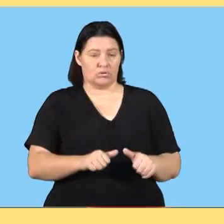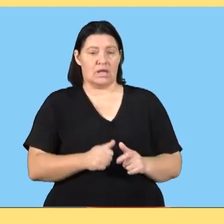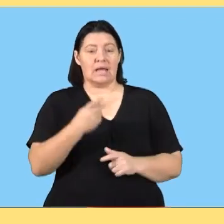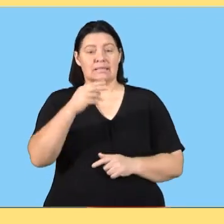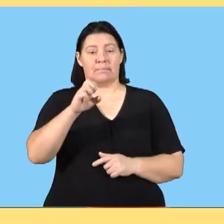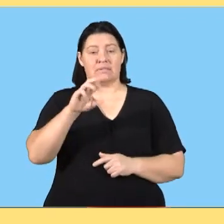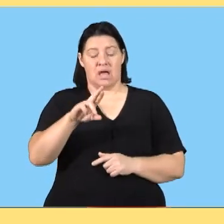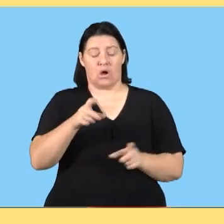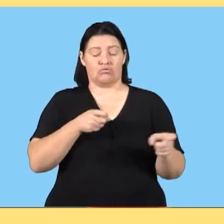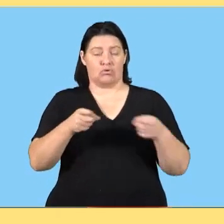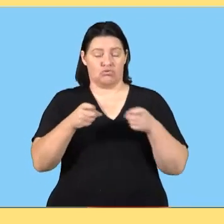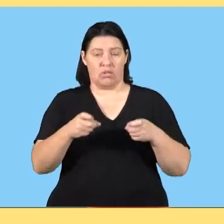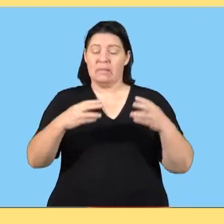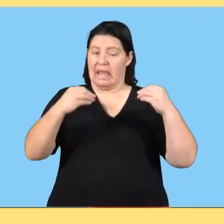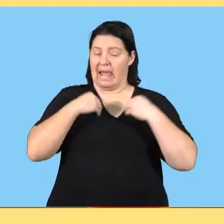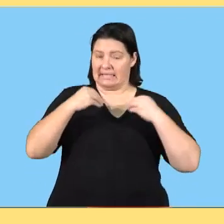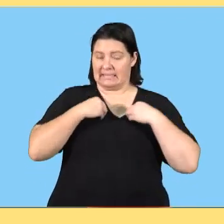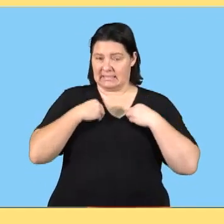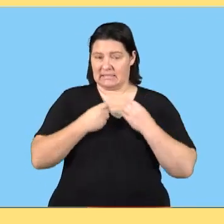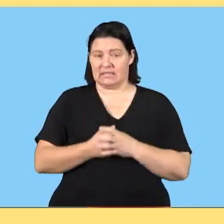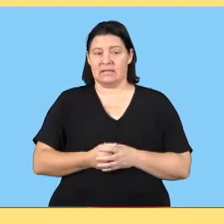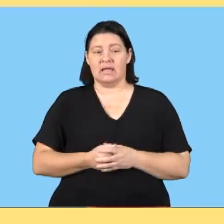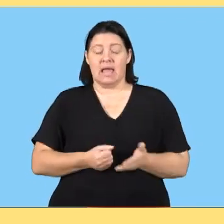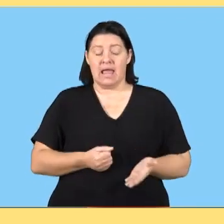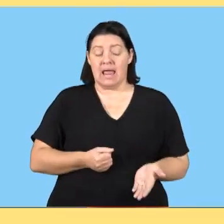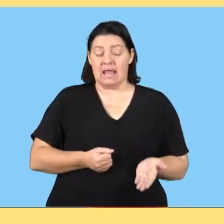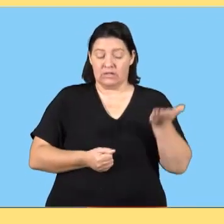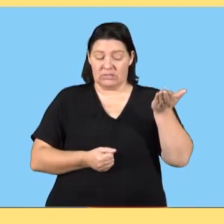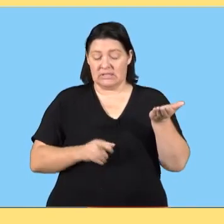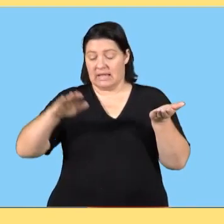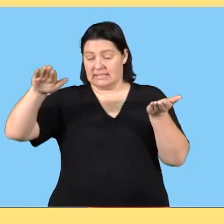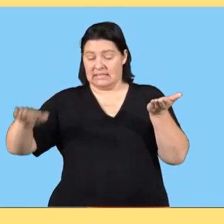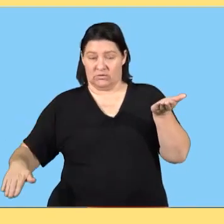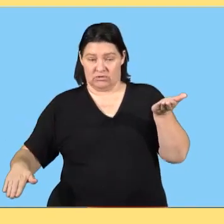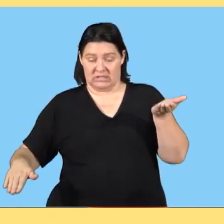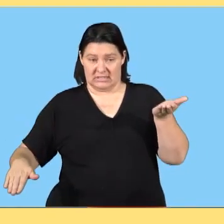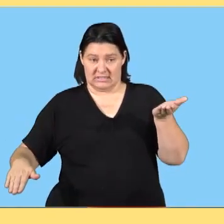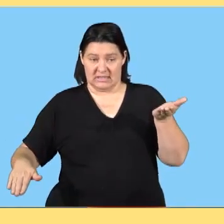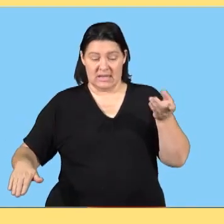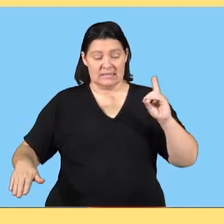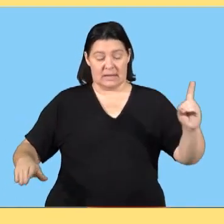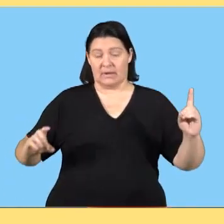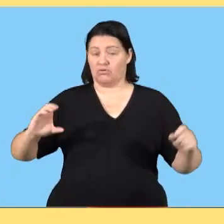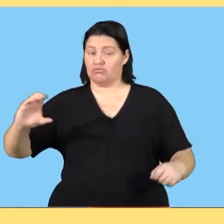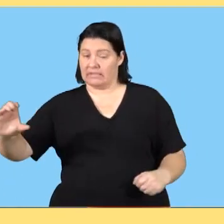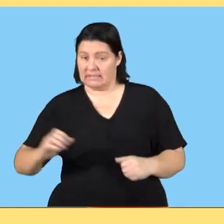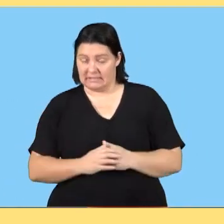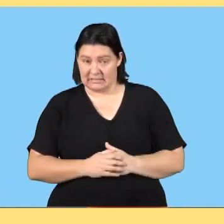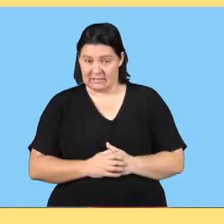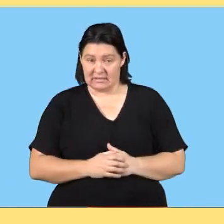account is the debtor's control, which is an asset. Increases on the debit, decreases on the